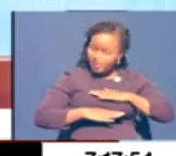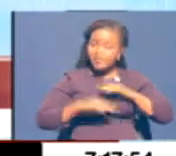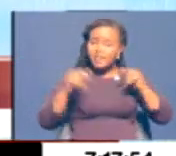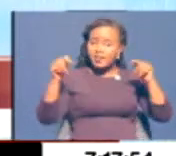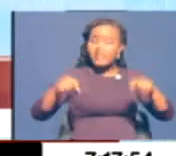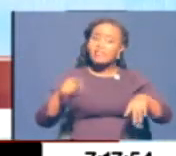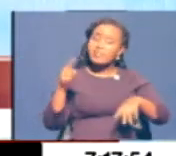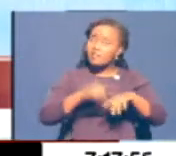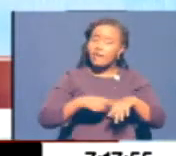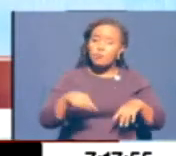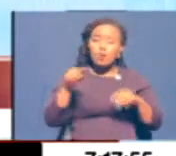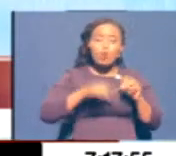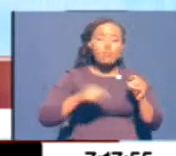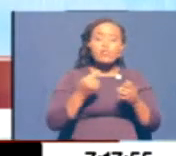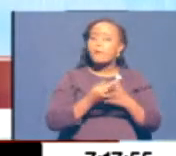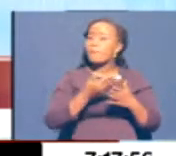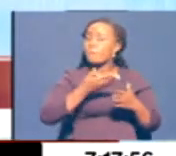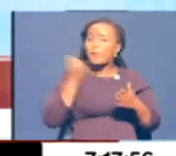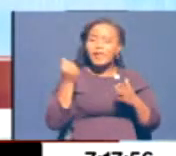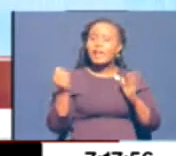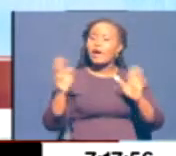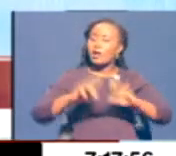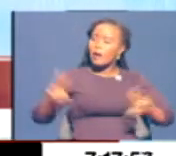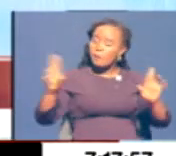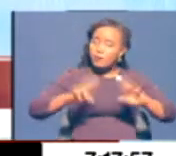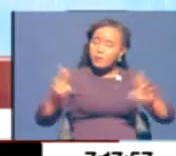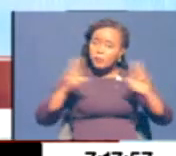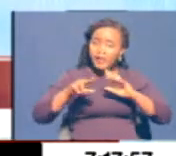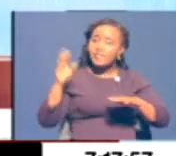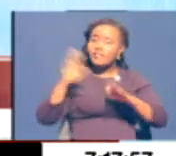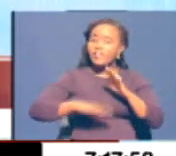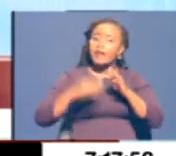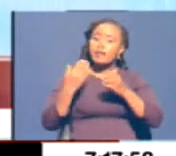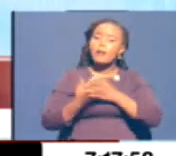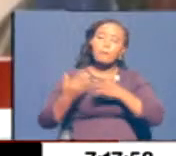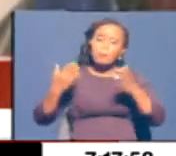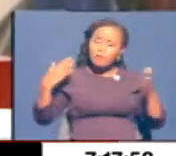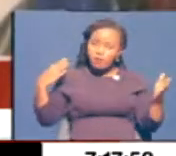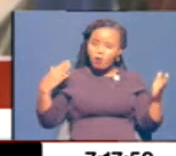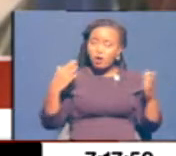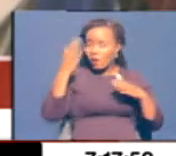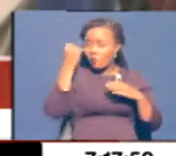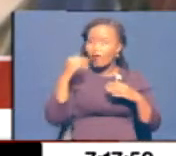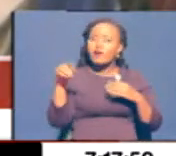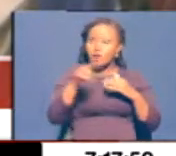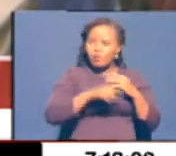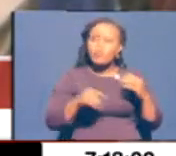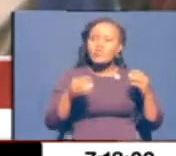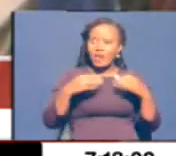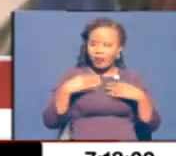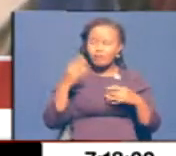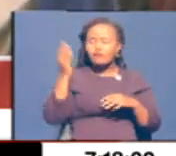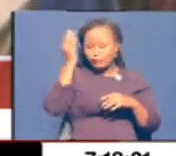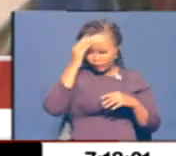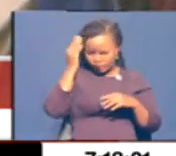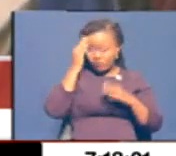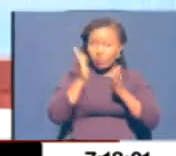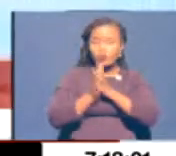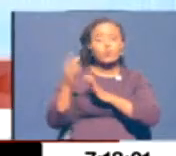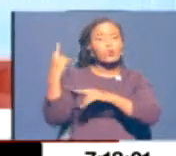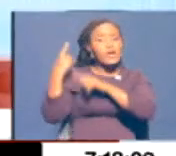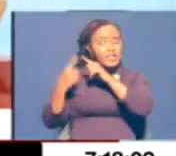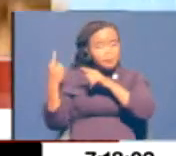prepared than we were in the past, because we also have learned. We would like to have an election